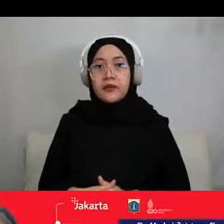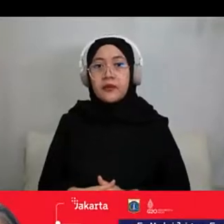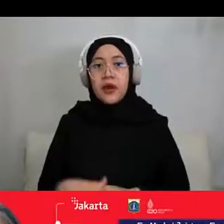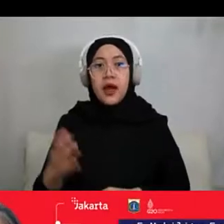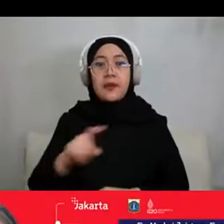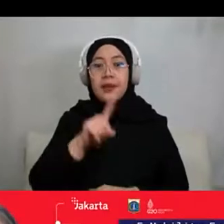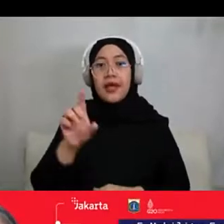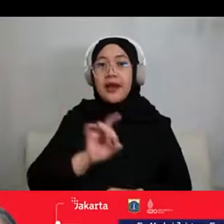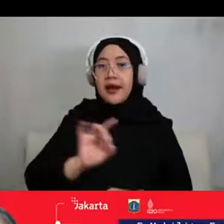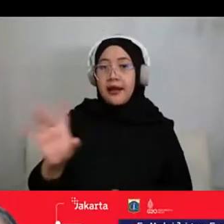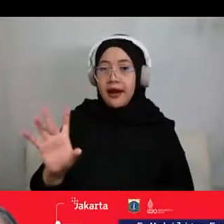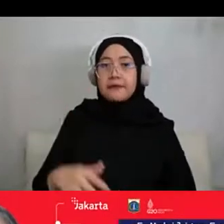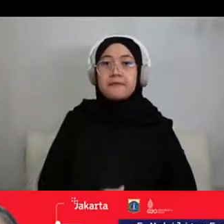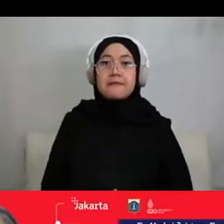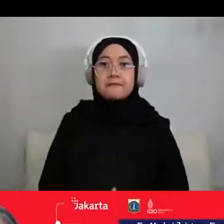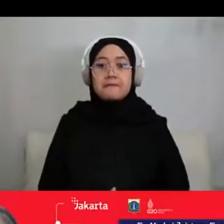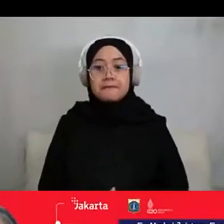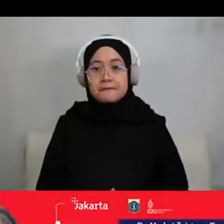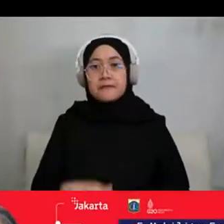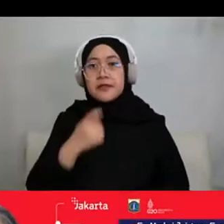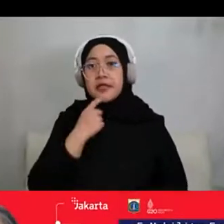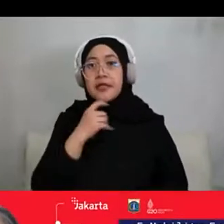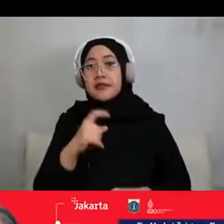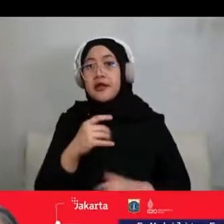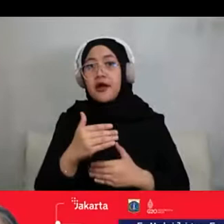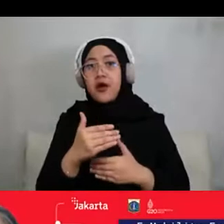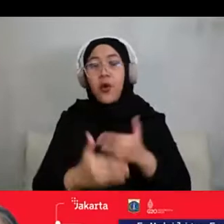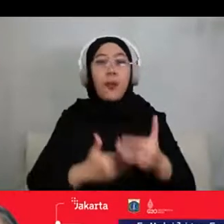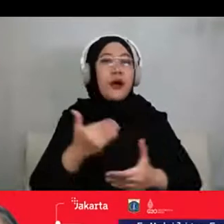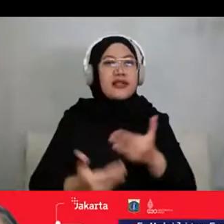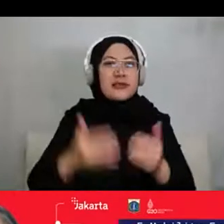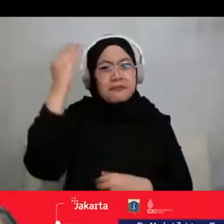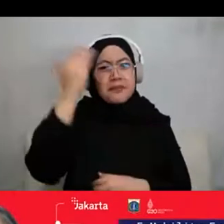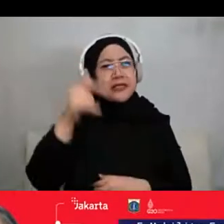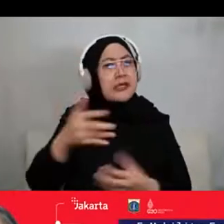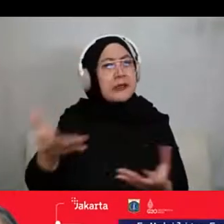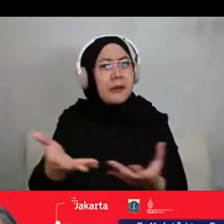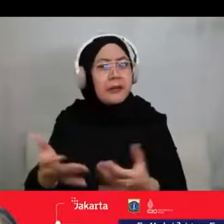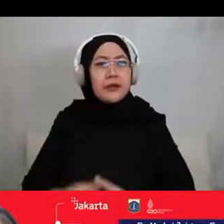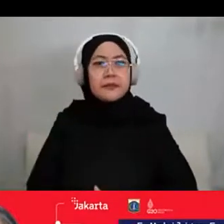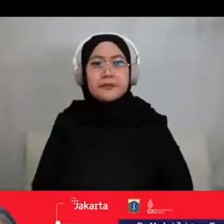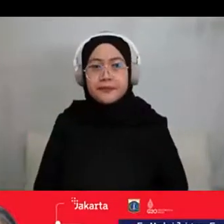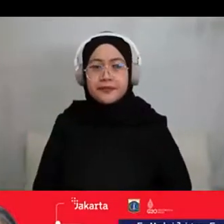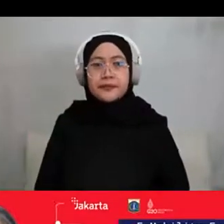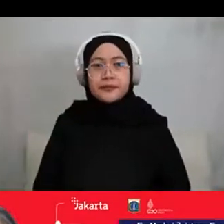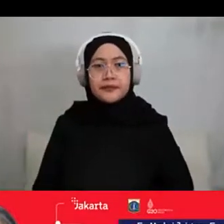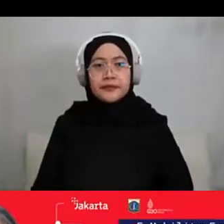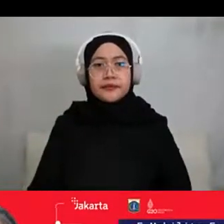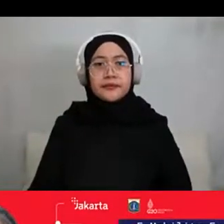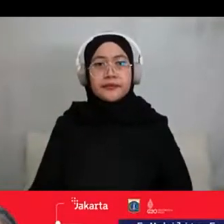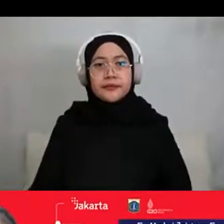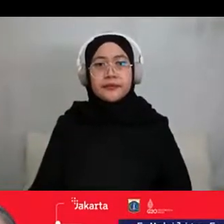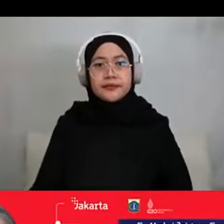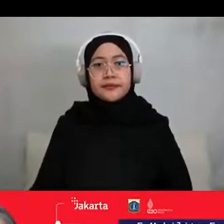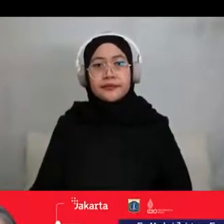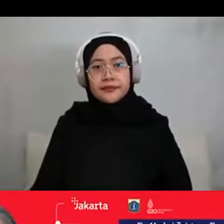a follow-up question for you as well. This is, I believe that it is about how long the leasing company